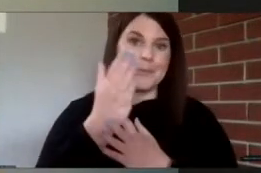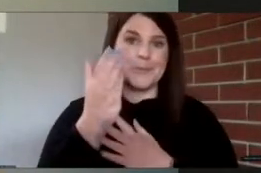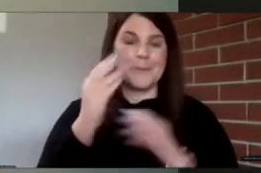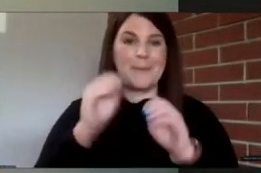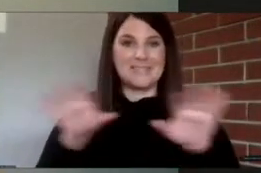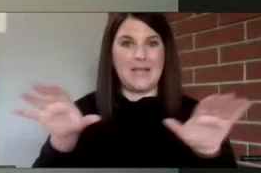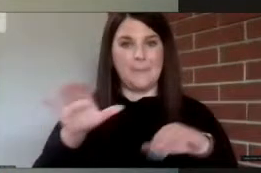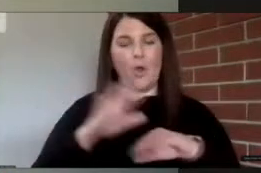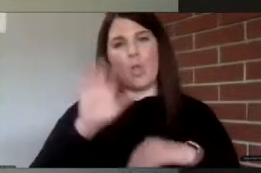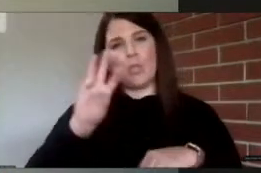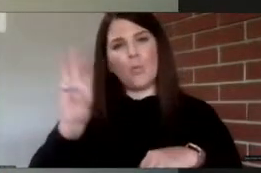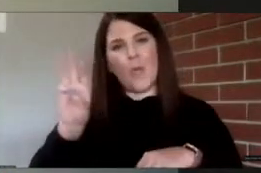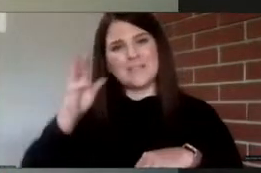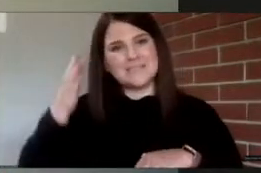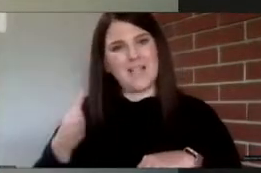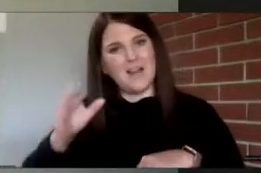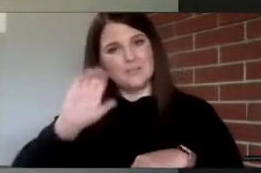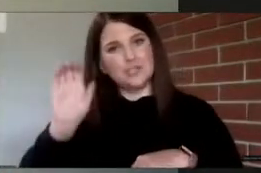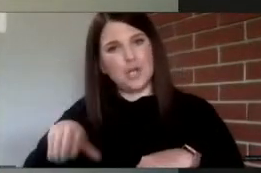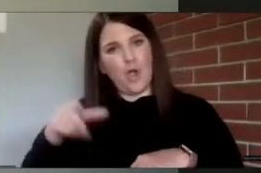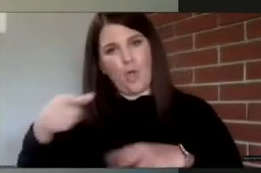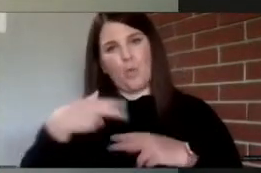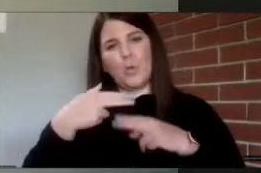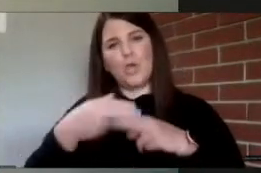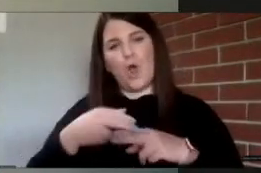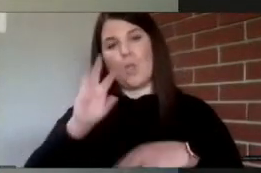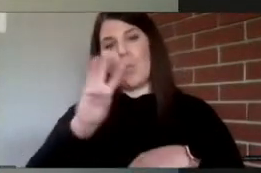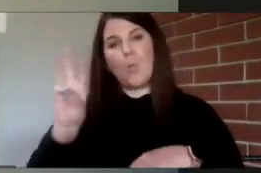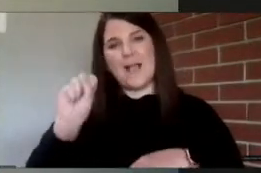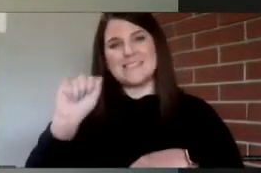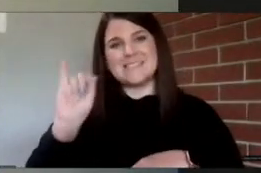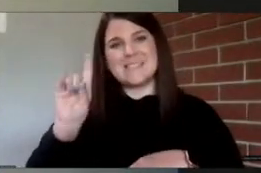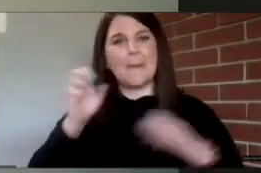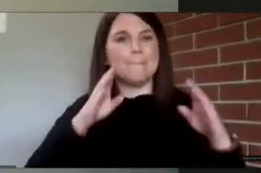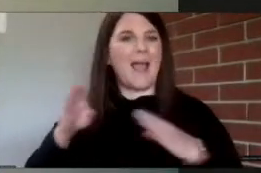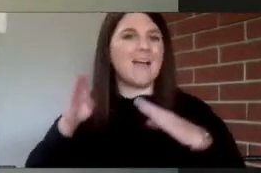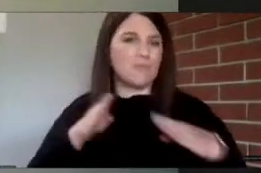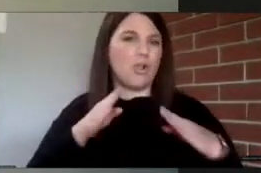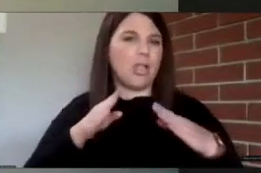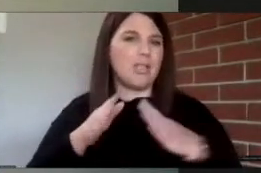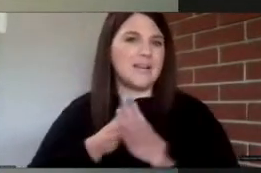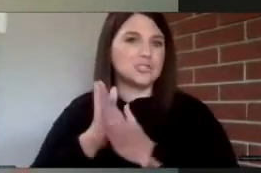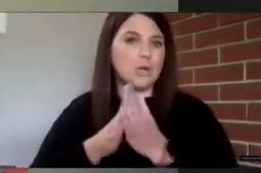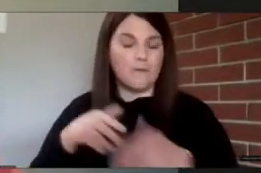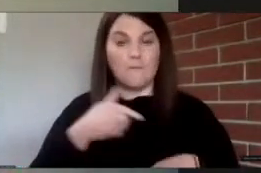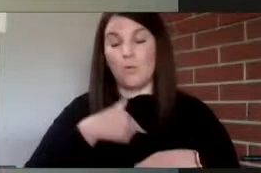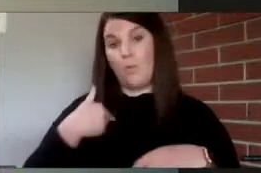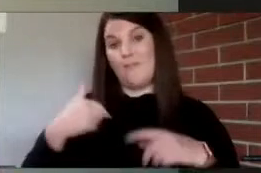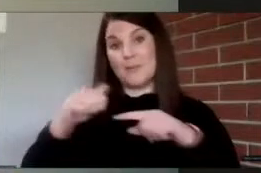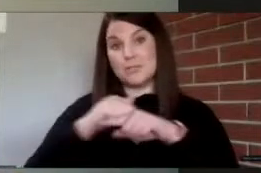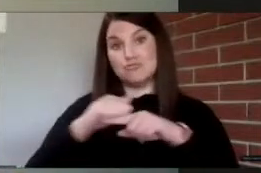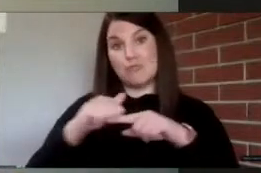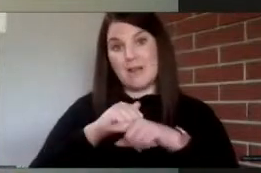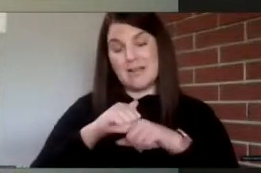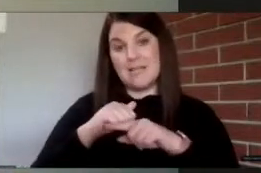of Chicago through what we call the West Side Behavioral Health Initiative. And we've been training